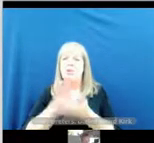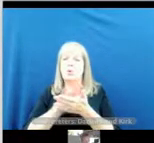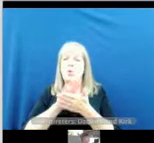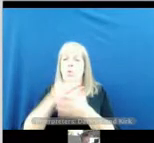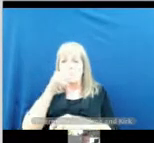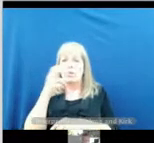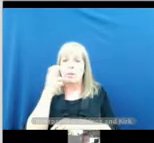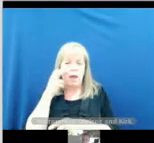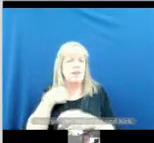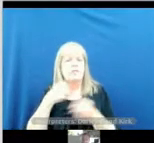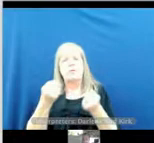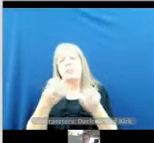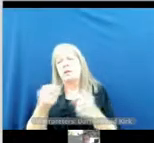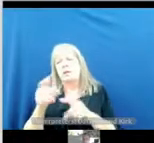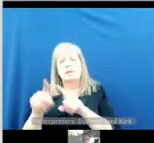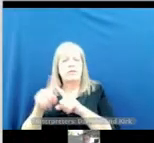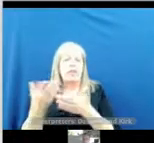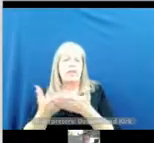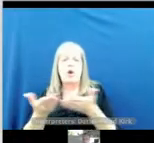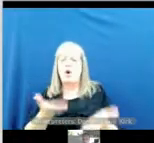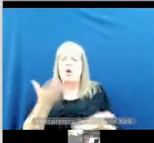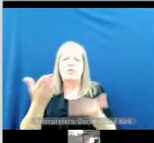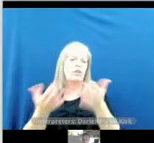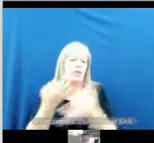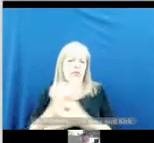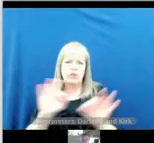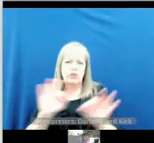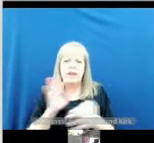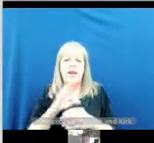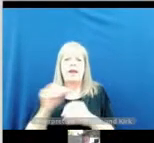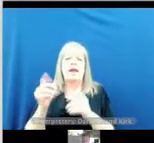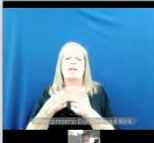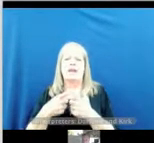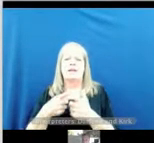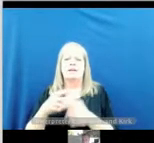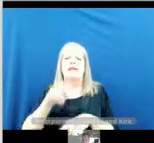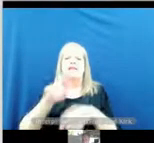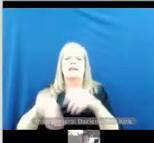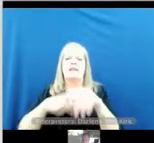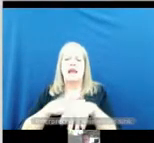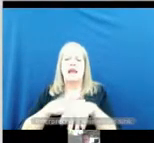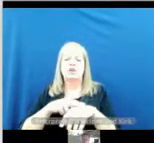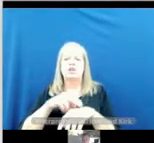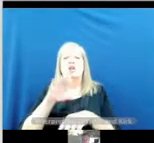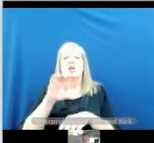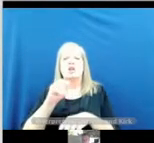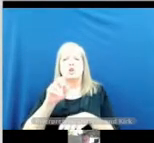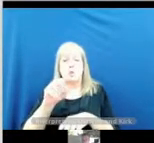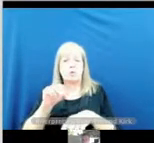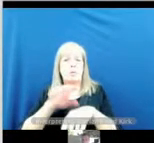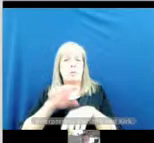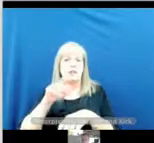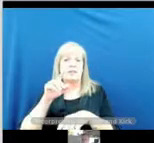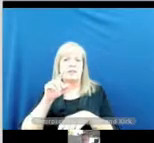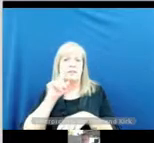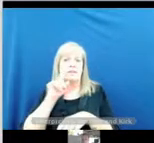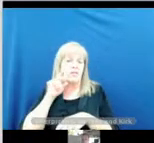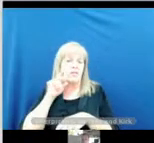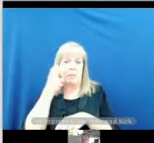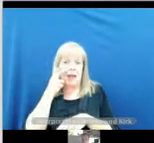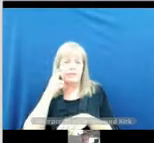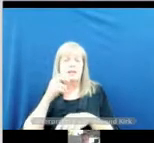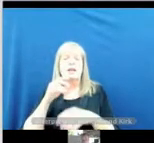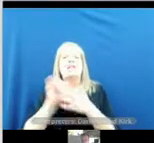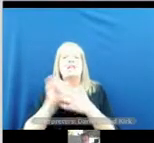of charge. NCDB, that's the National Consortium on Deaf Blindness that I mentioned, they also host webinars.